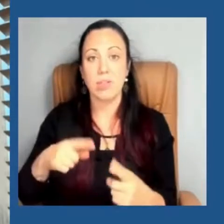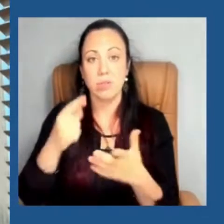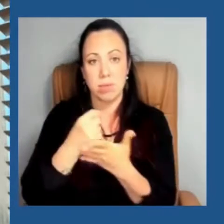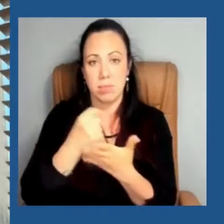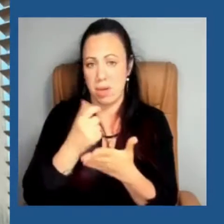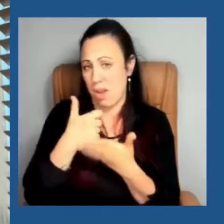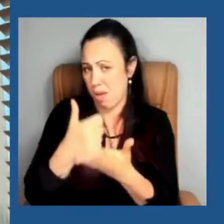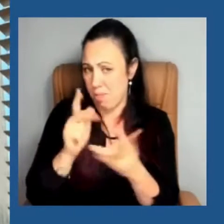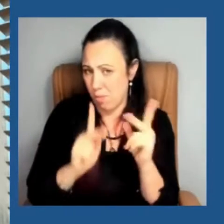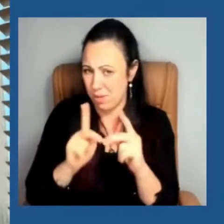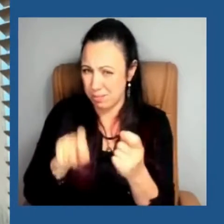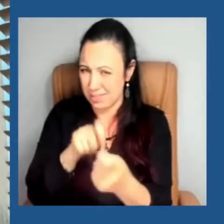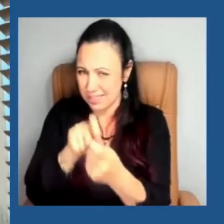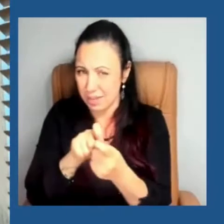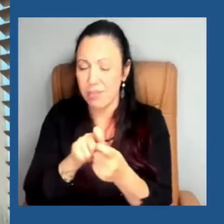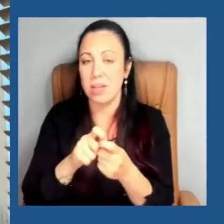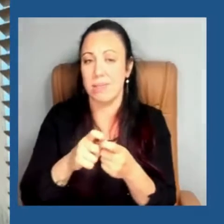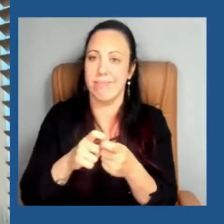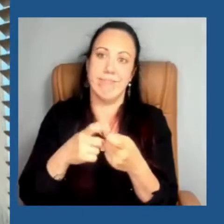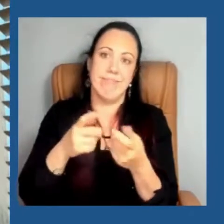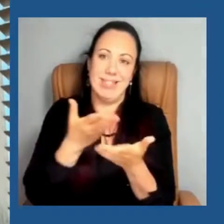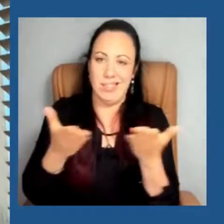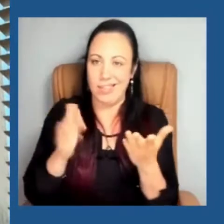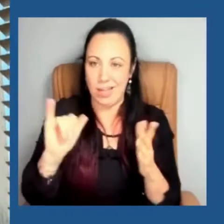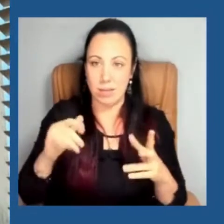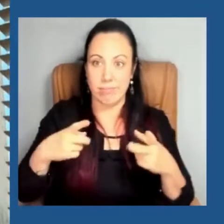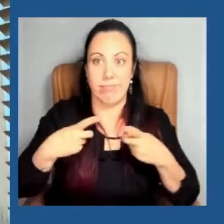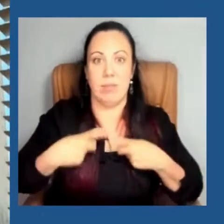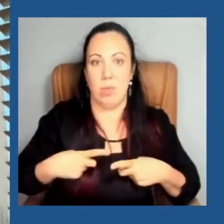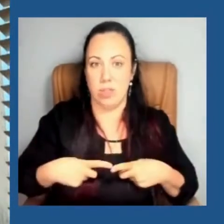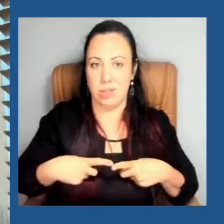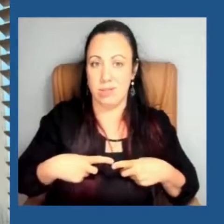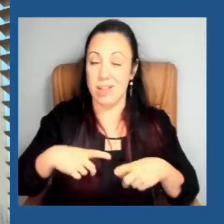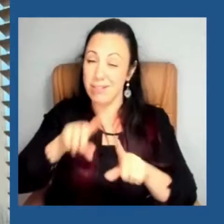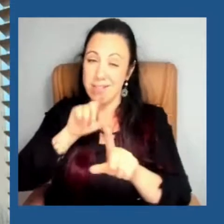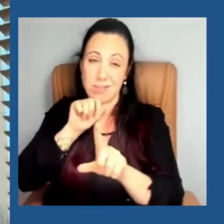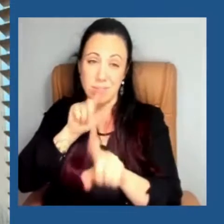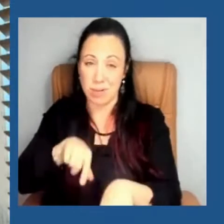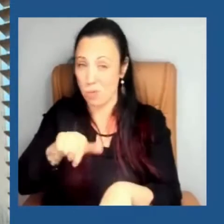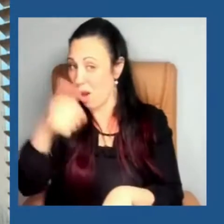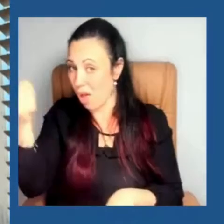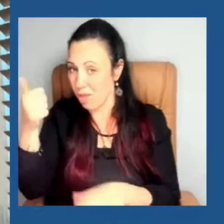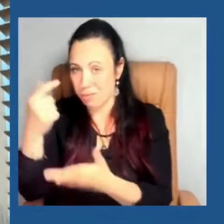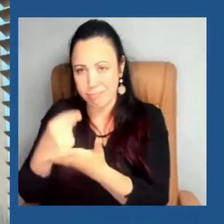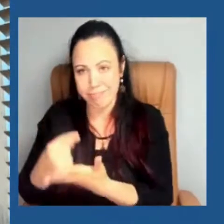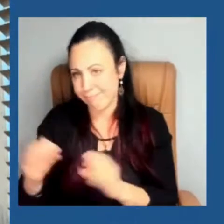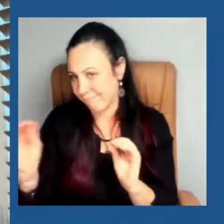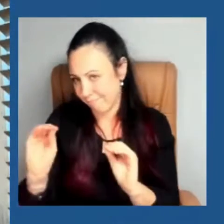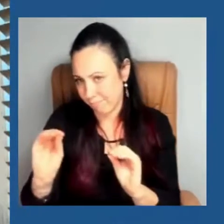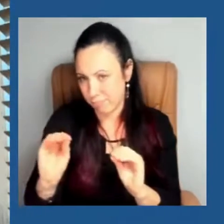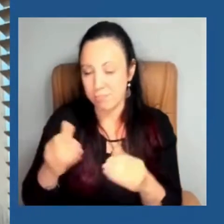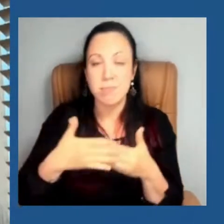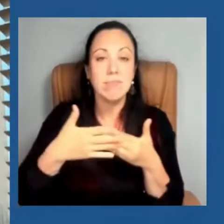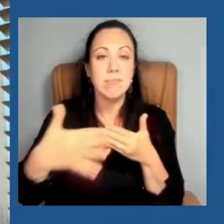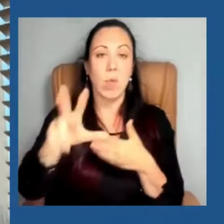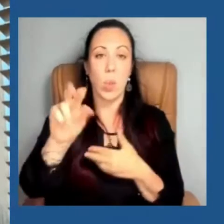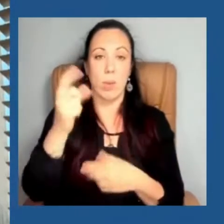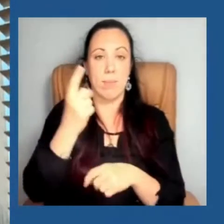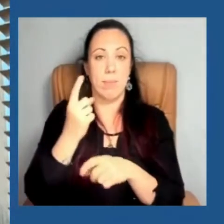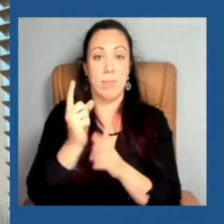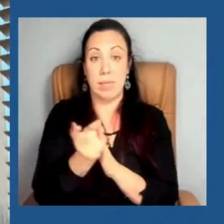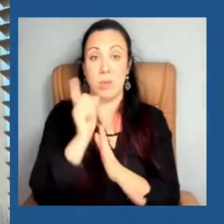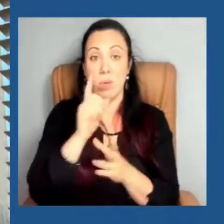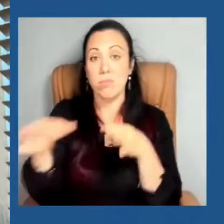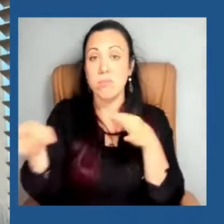mental disorders, like major depression, who have not responded to other treatments. During the next half hour, I'll describe common types of